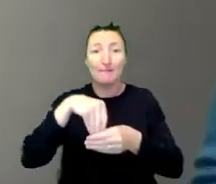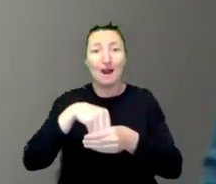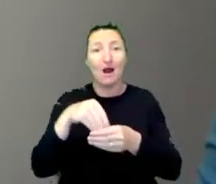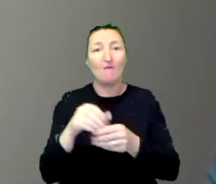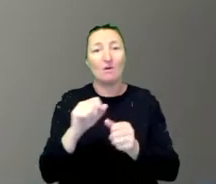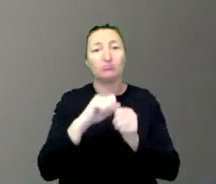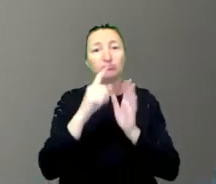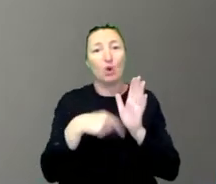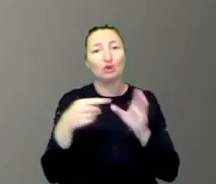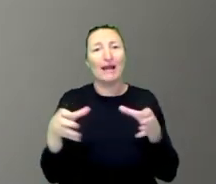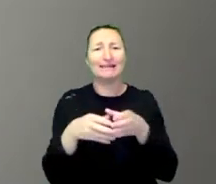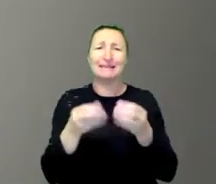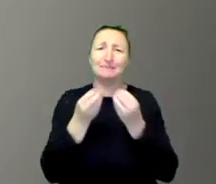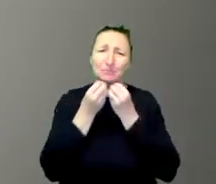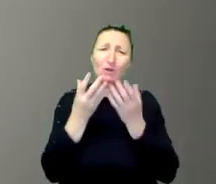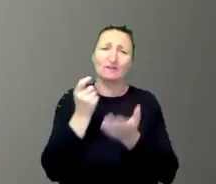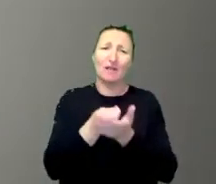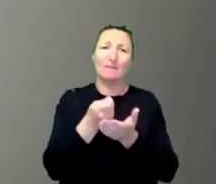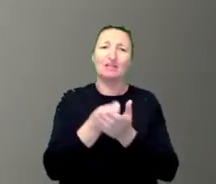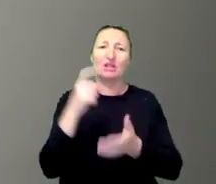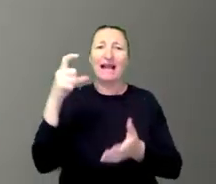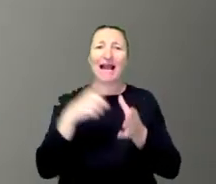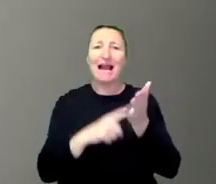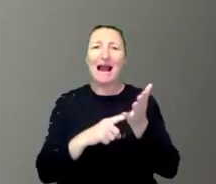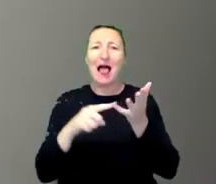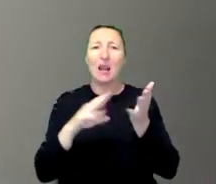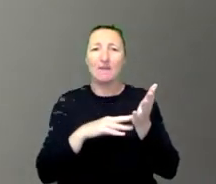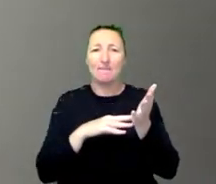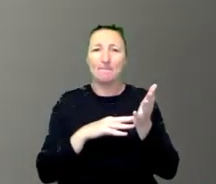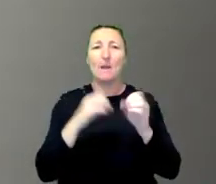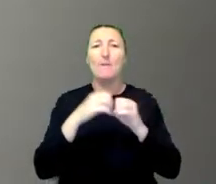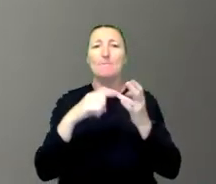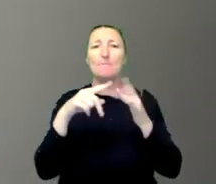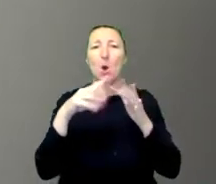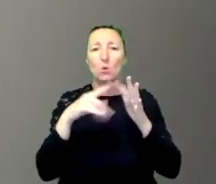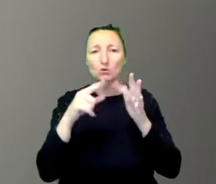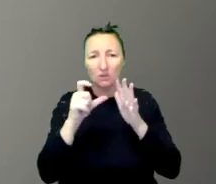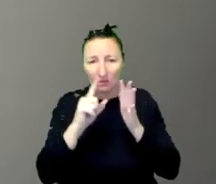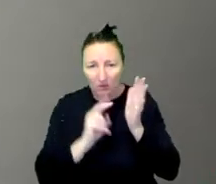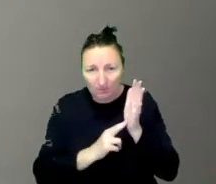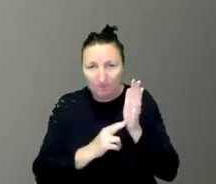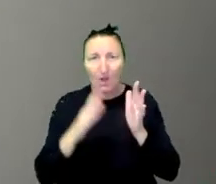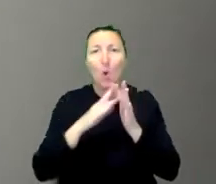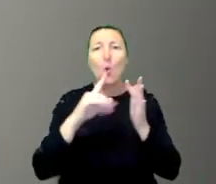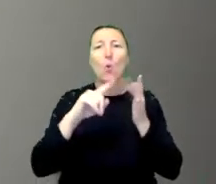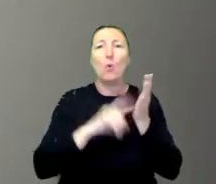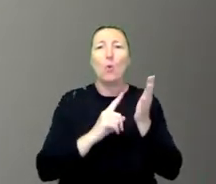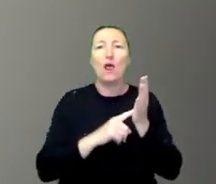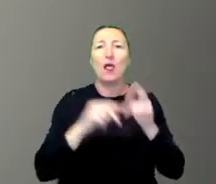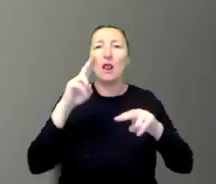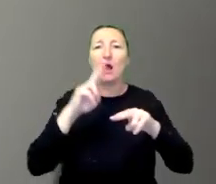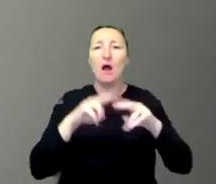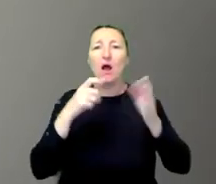beautiful commission: Callum Bowden, Will Freudenheim, and Joanna Pope. Trust describe themselves as a